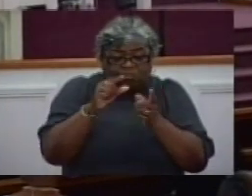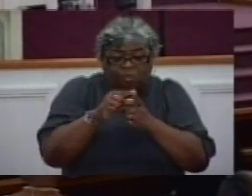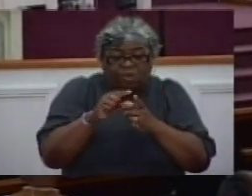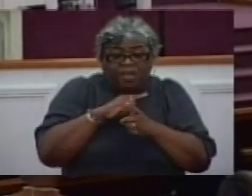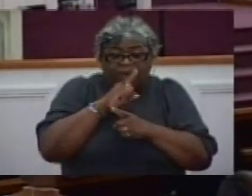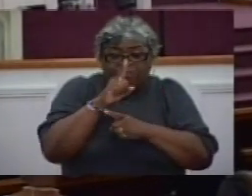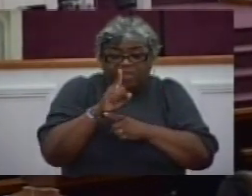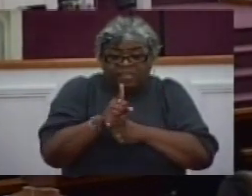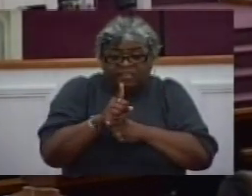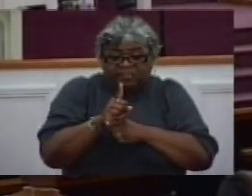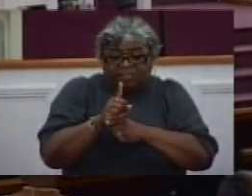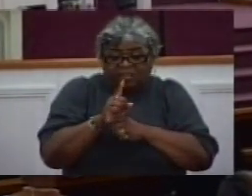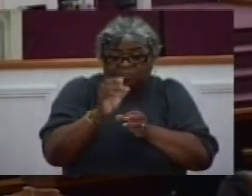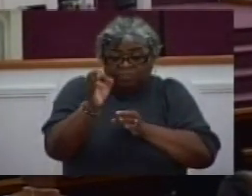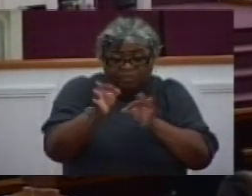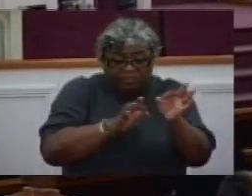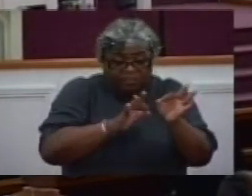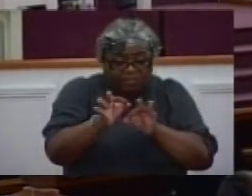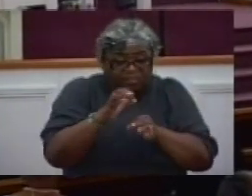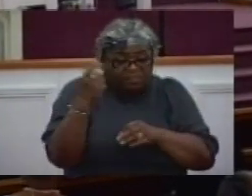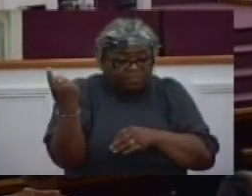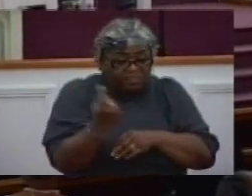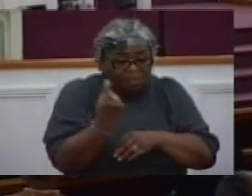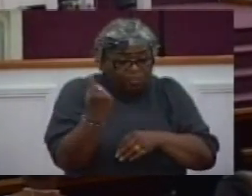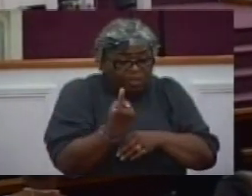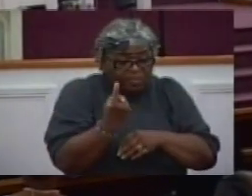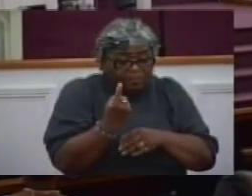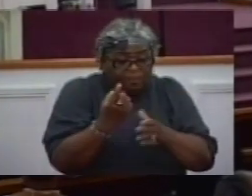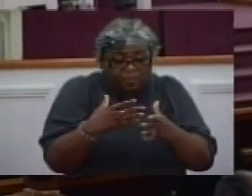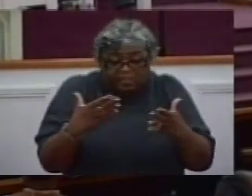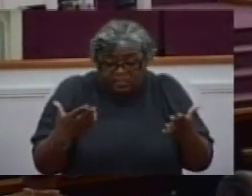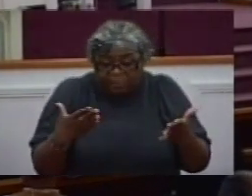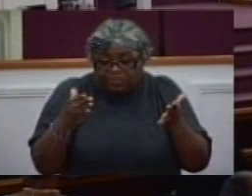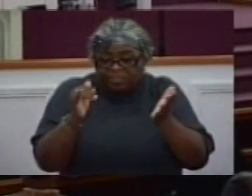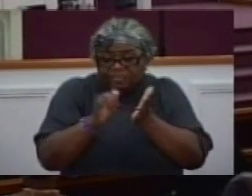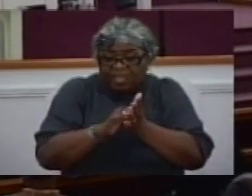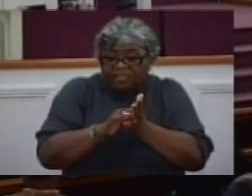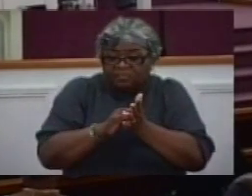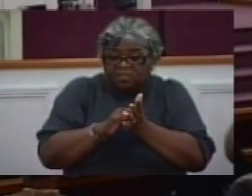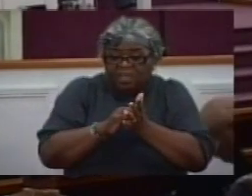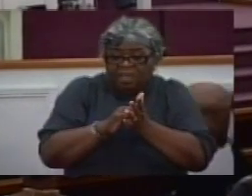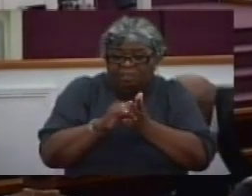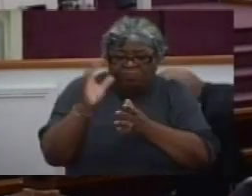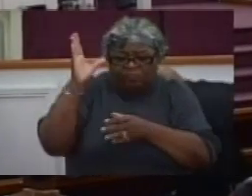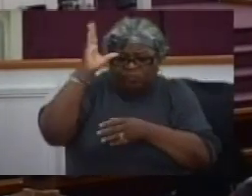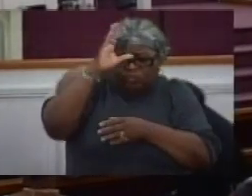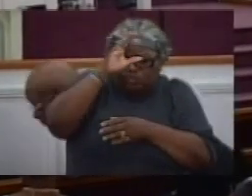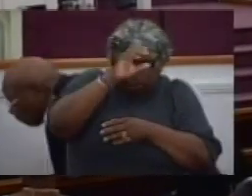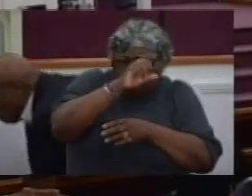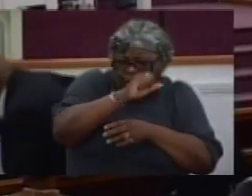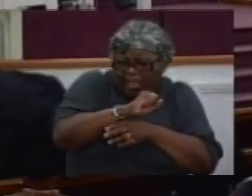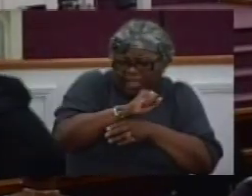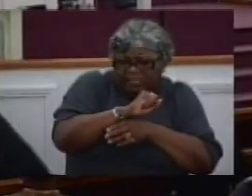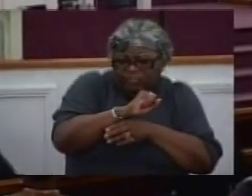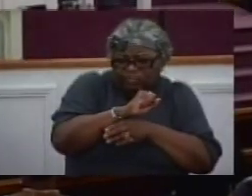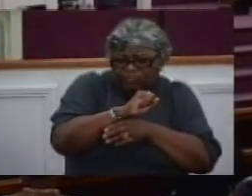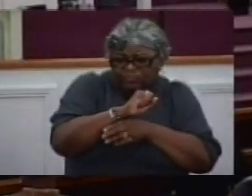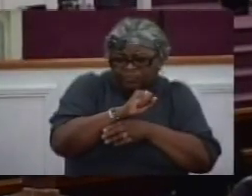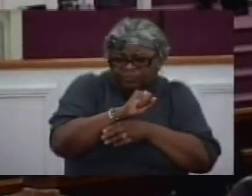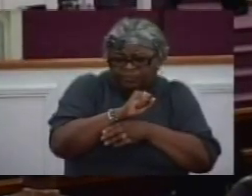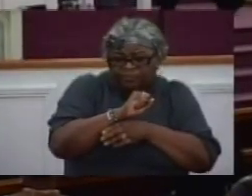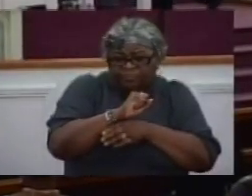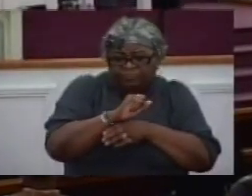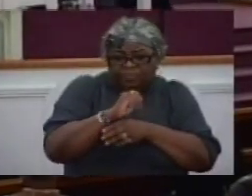a description of someone or something that is strange, odd, or